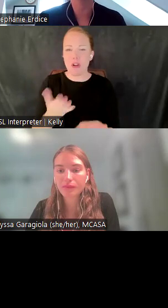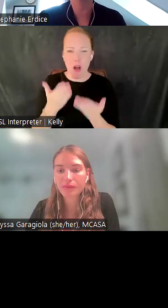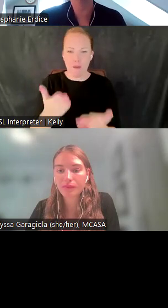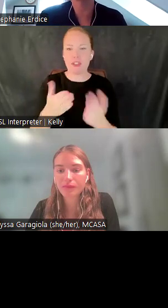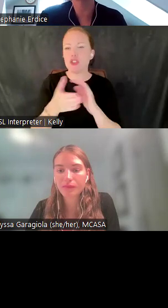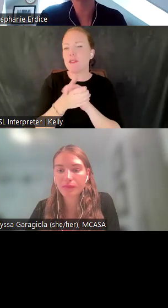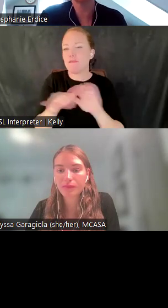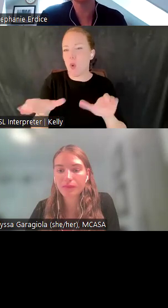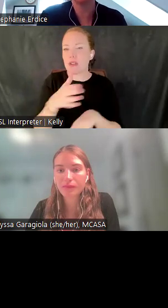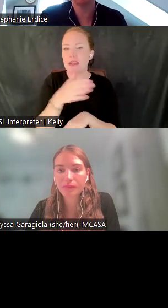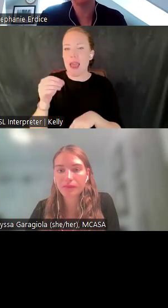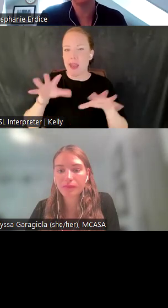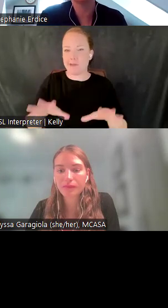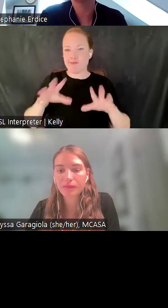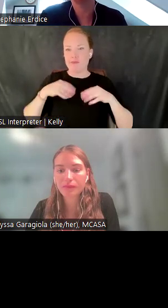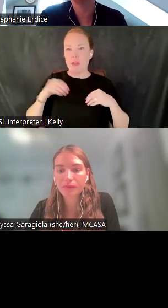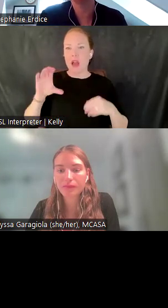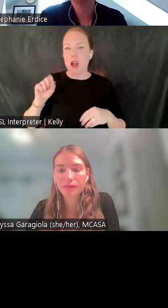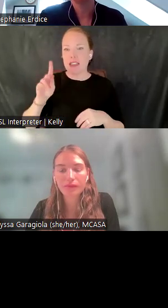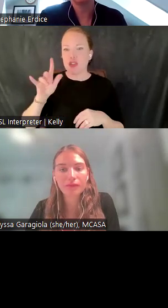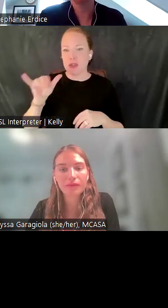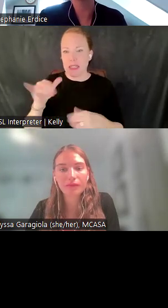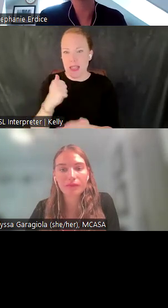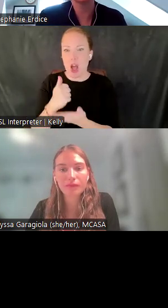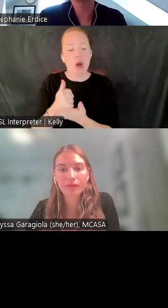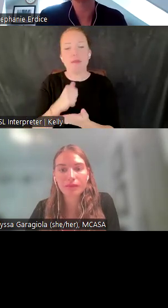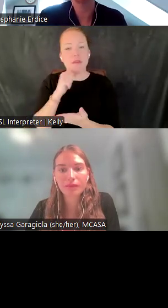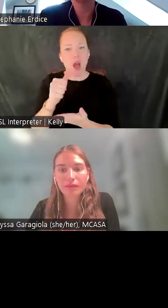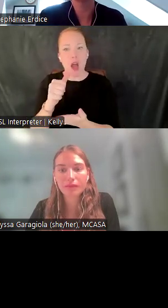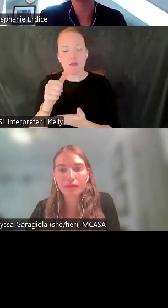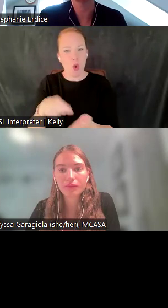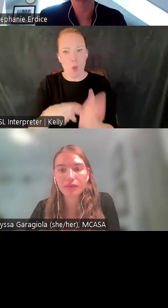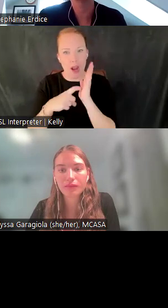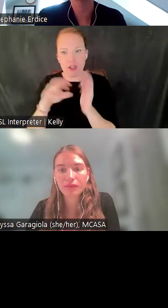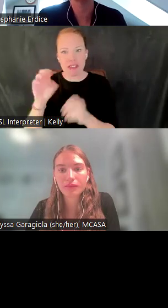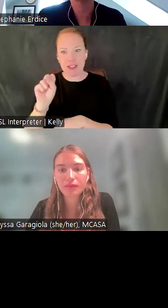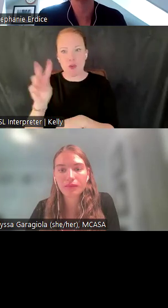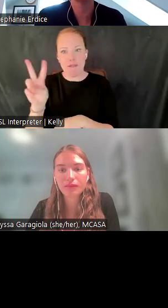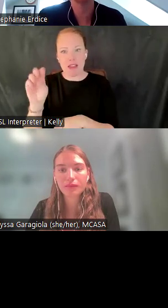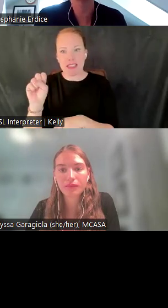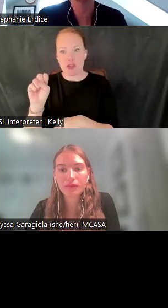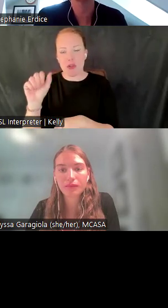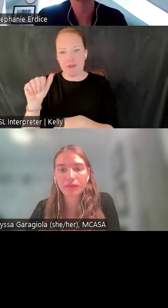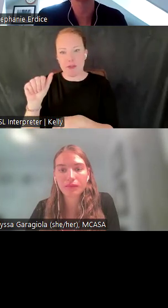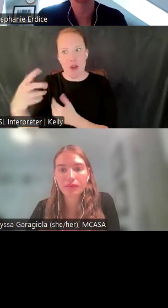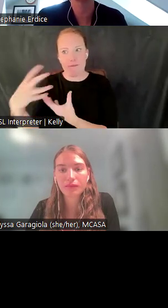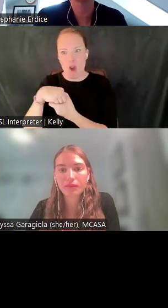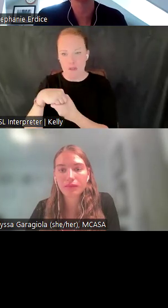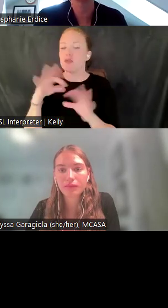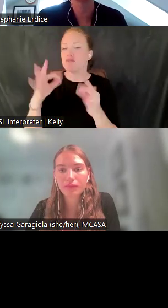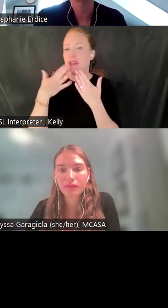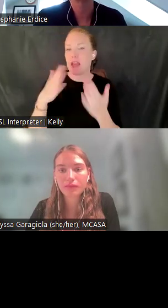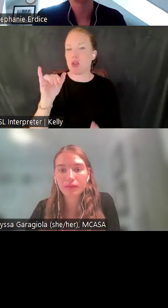help, and theirs would not be contingent on having an incident of sexual violence or sexual abuse present. So Isabella, thank you for